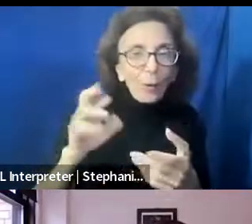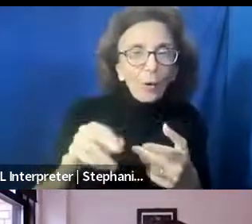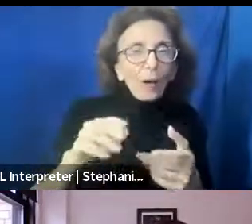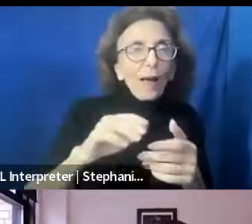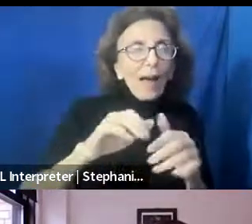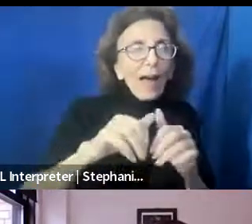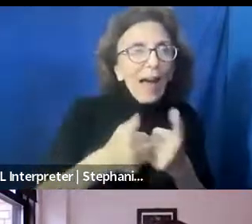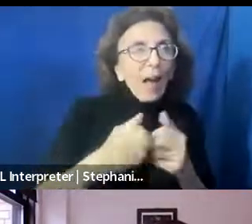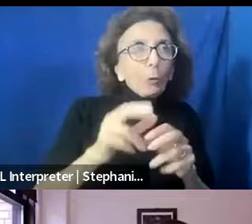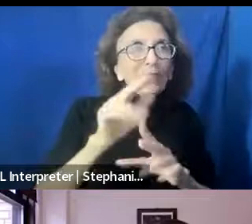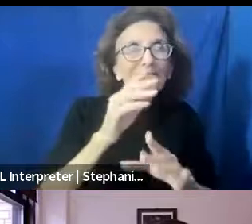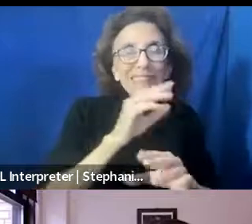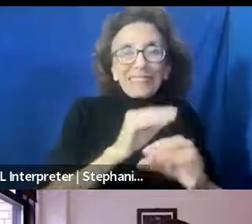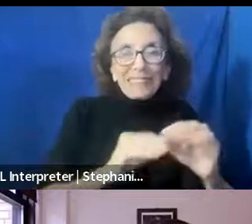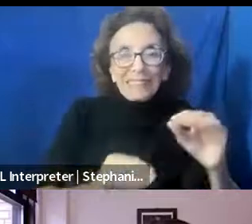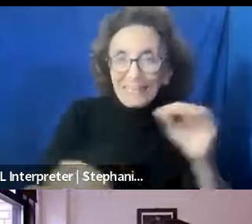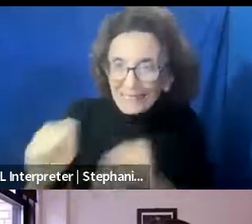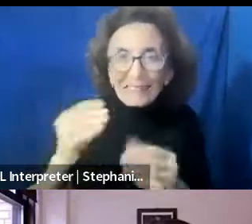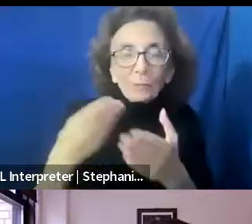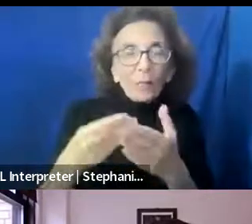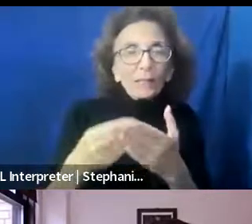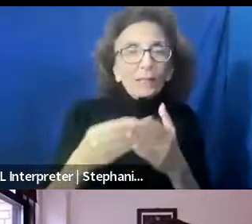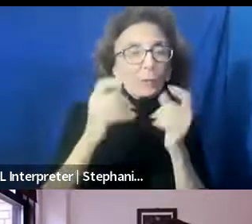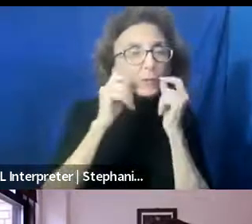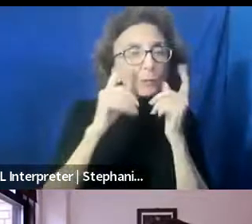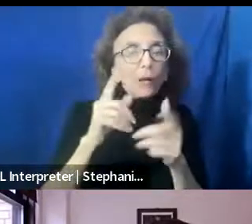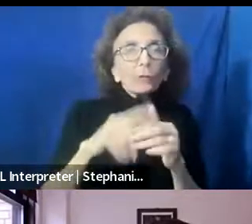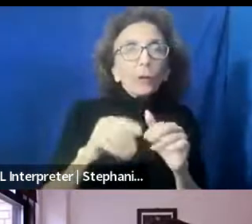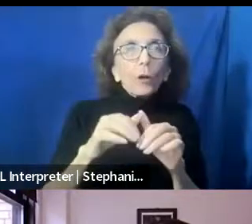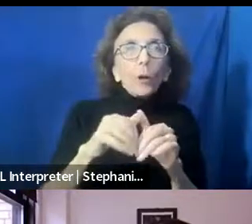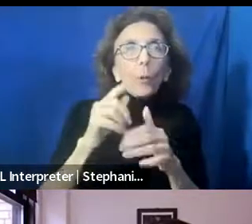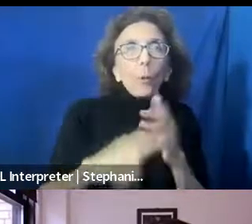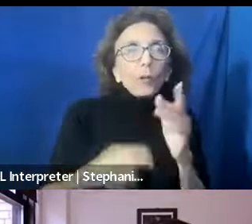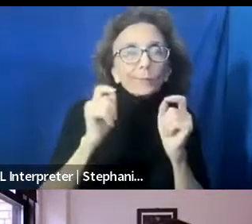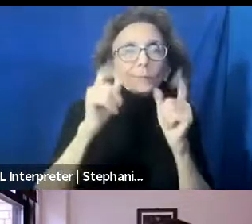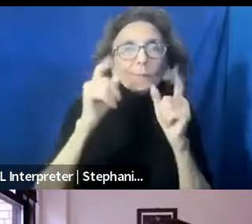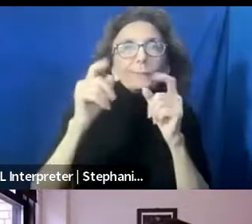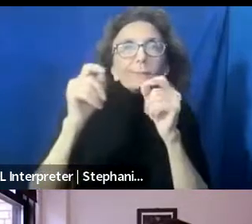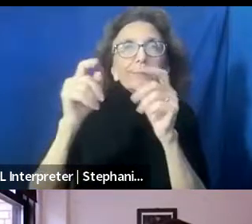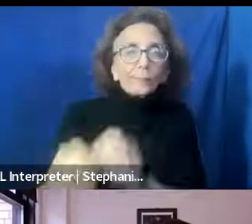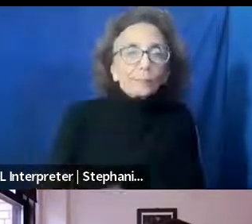itself. It could be about an unexpected development that happened as a result of the change.